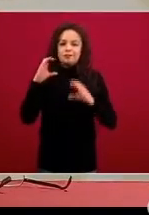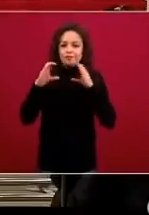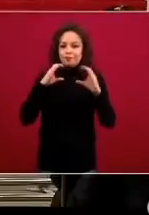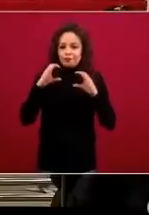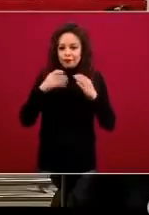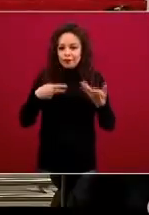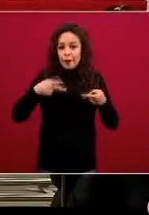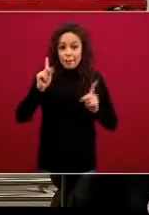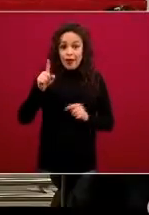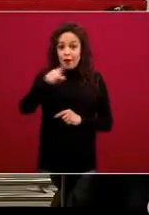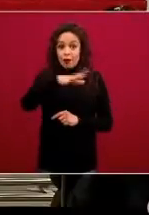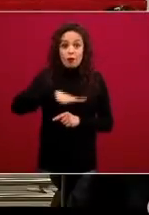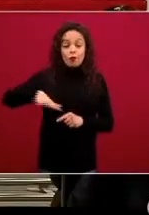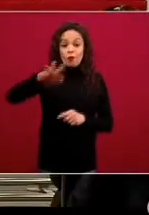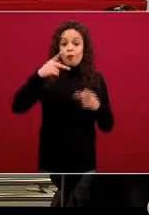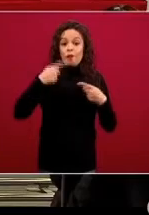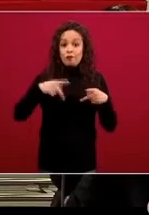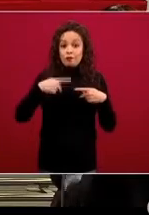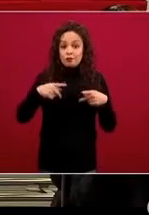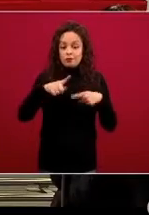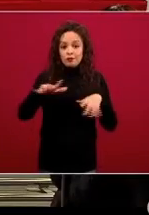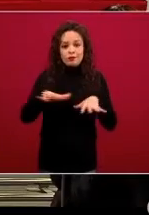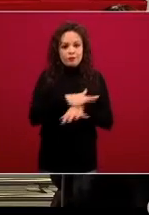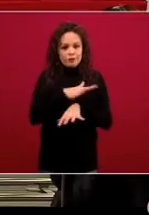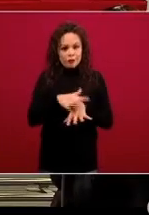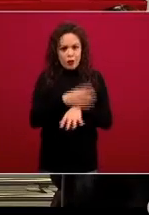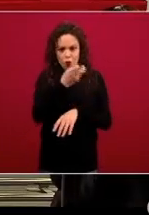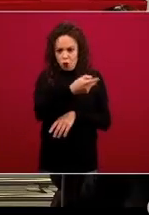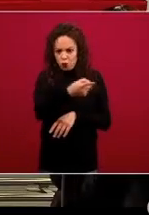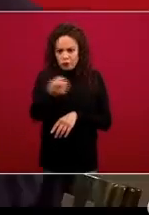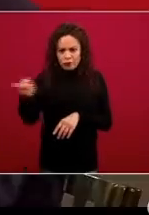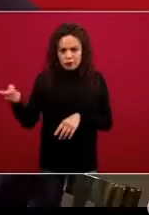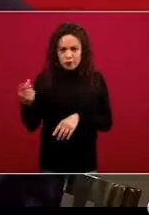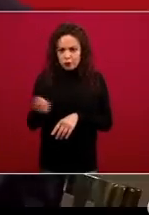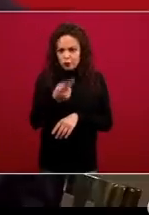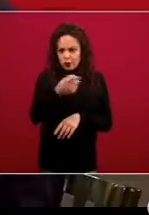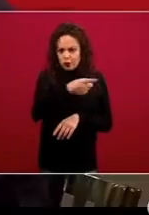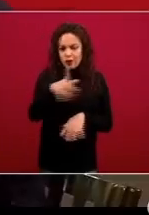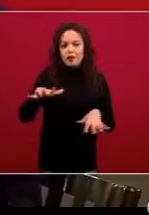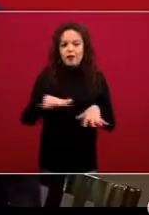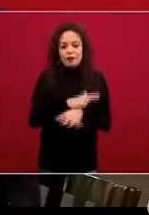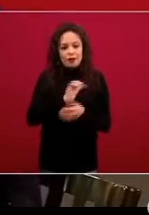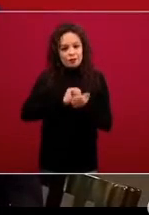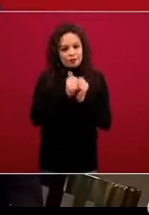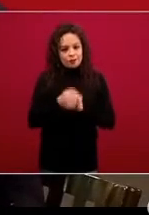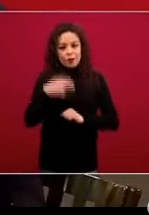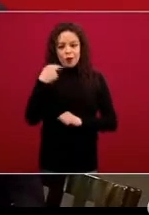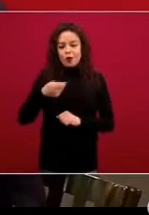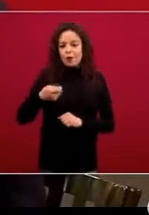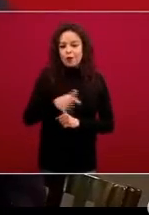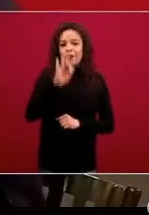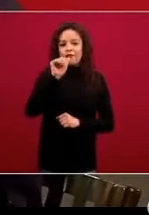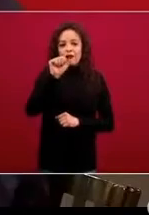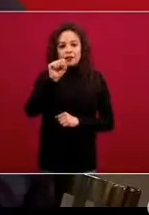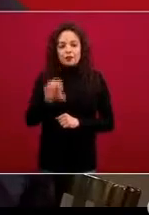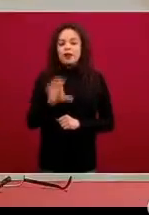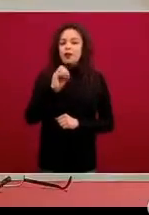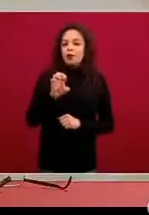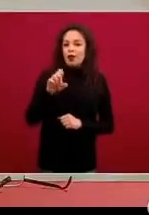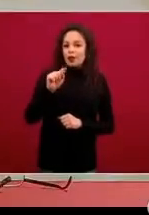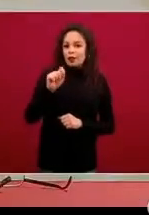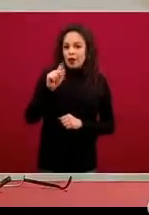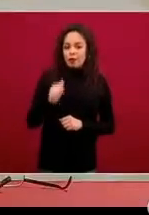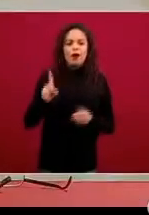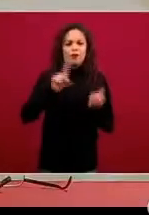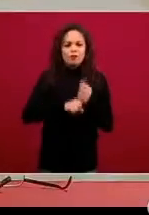And I think the media's were we had been saying scenarios, but then the media